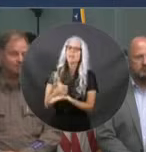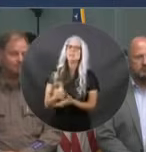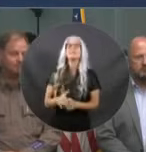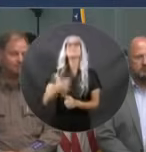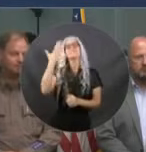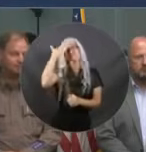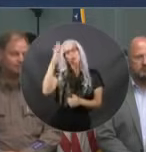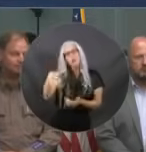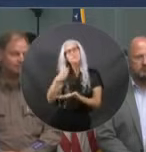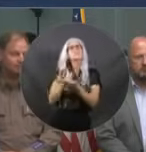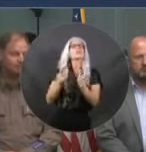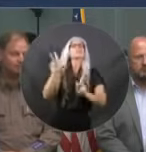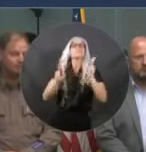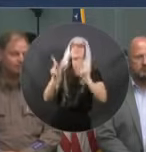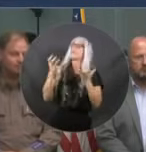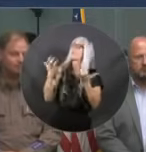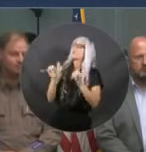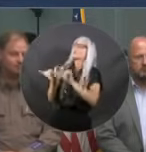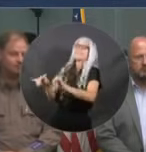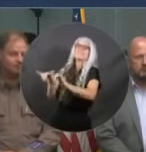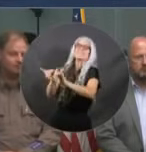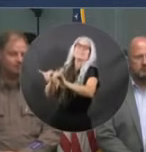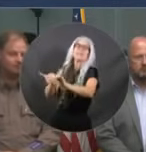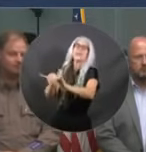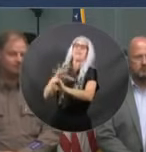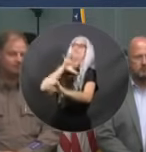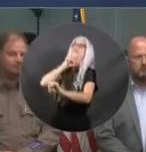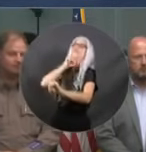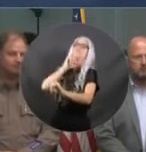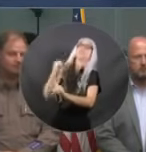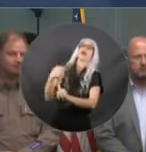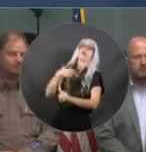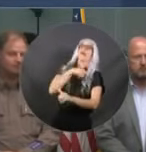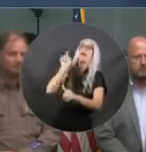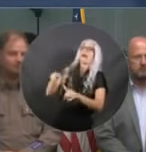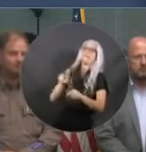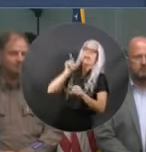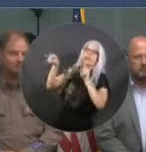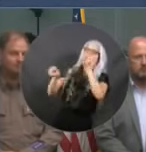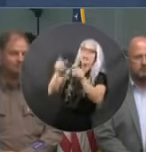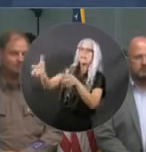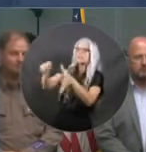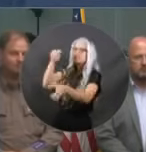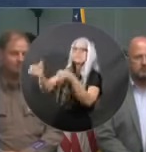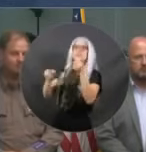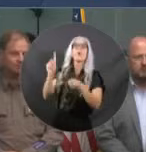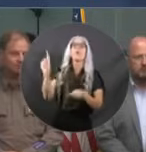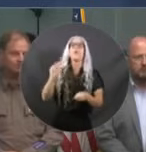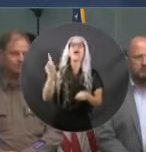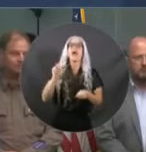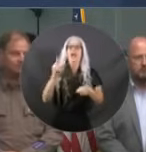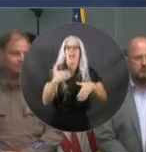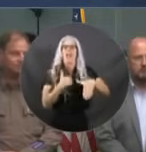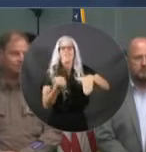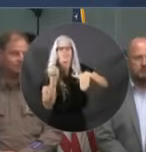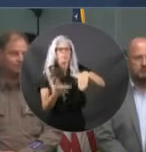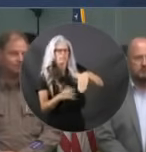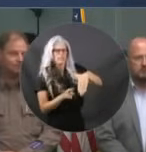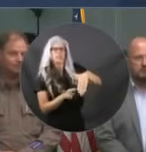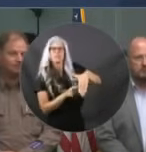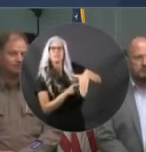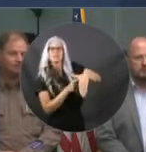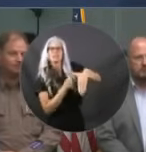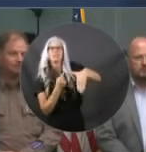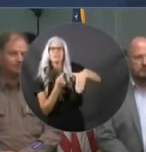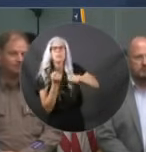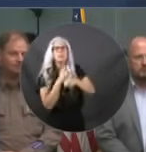have some rescues. So these folks are ready to go. They're located up and down the state, and they are going to go where they are needed, and we really appreciate having